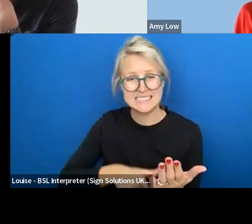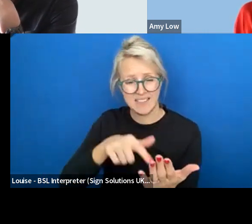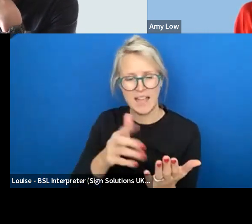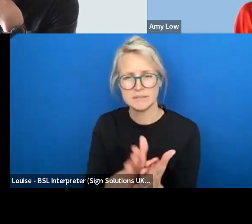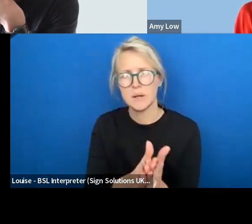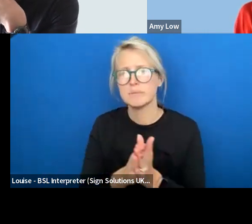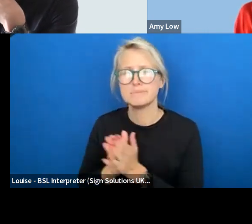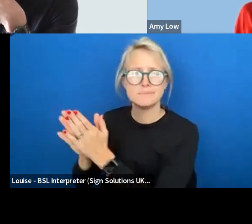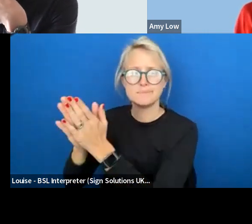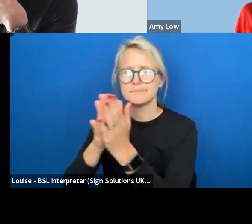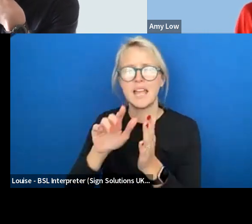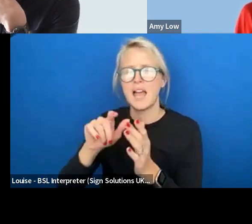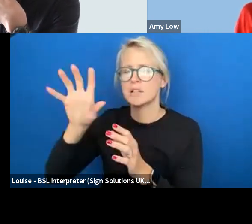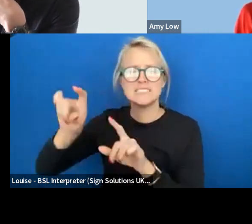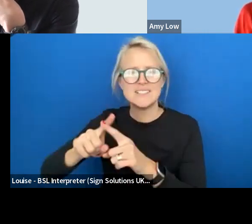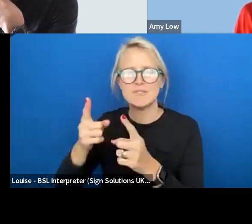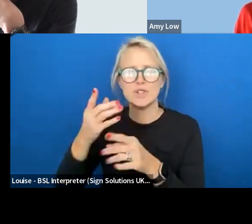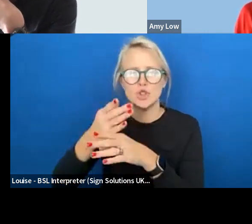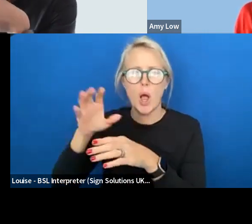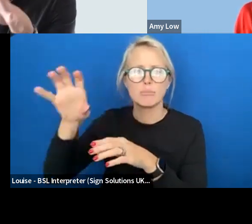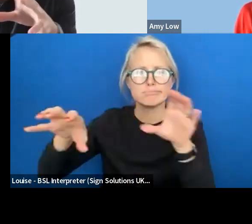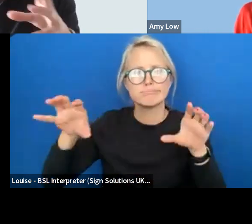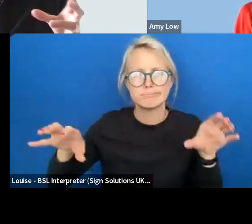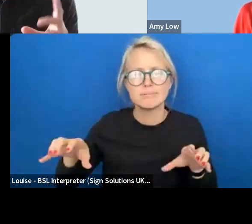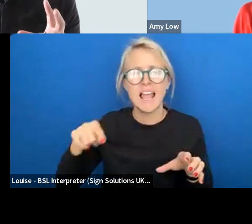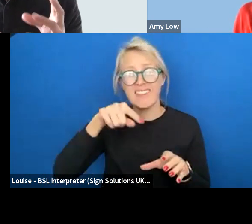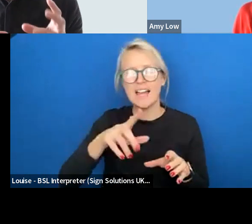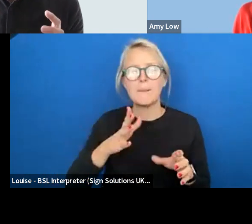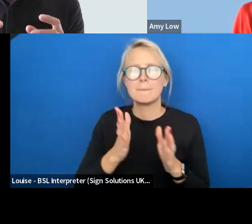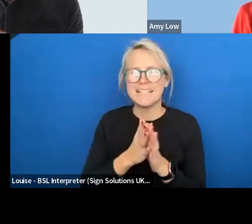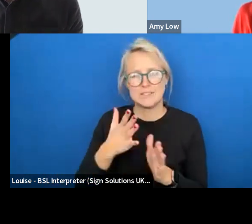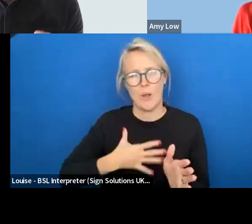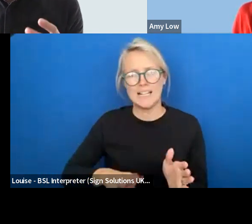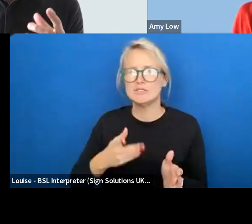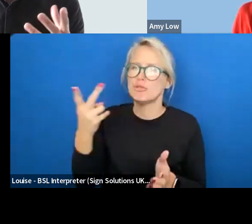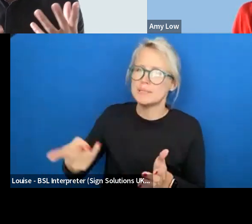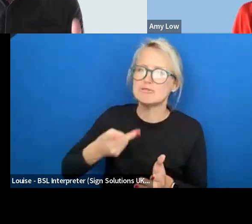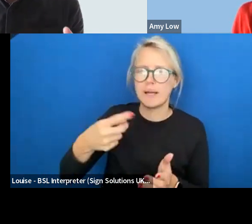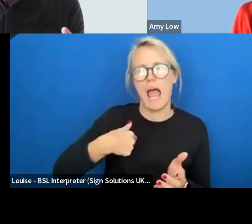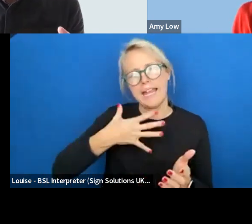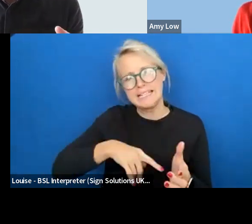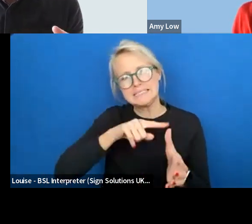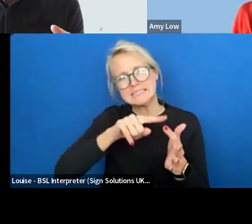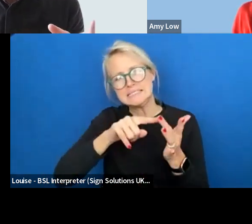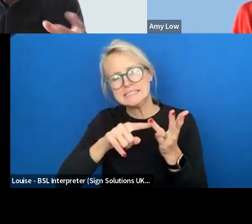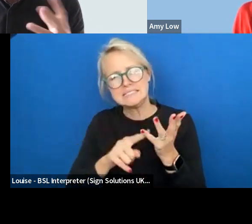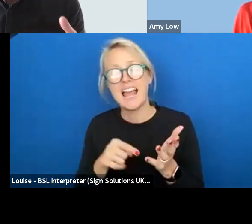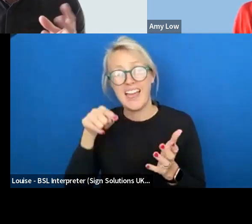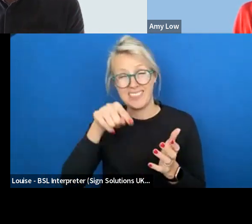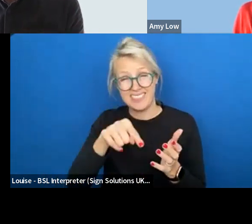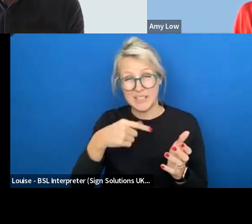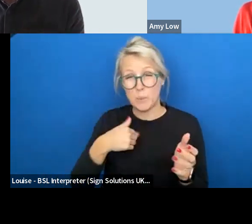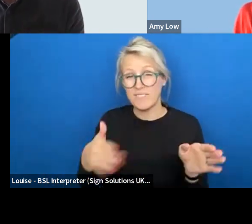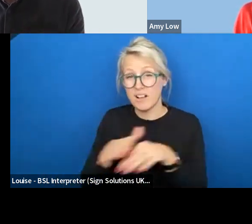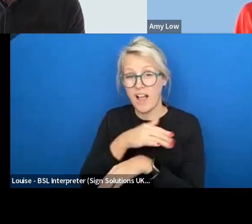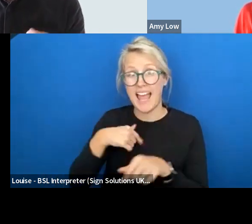to alert a new boss, so you don't have to repeat the story. Now, I know this is something that we cover in our gap analysis